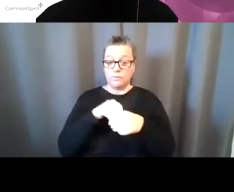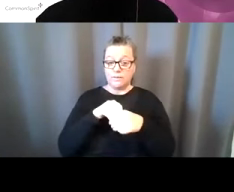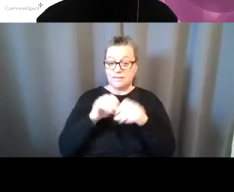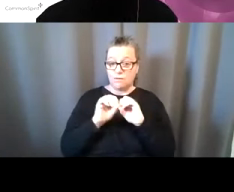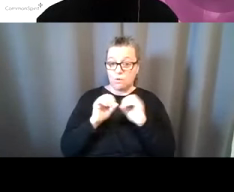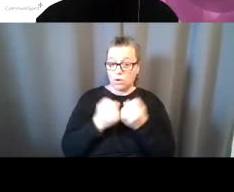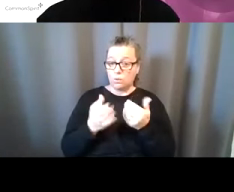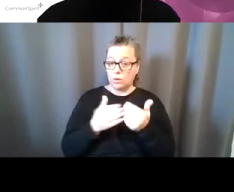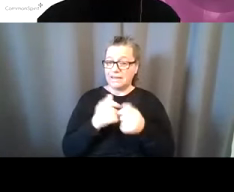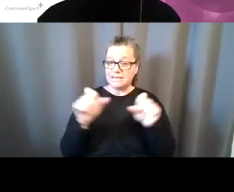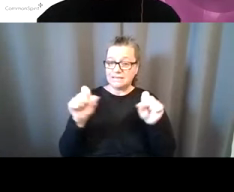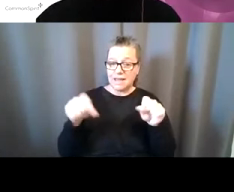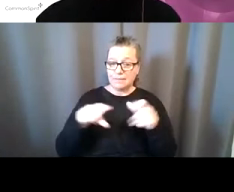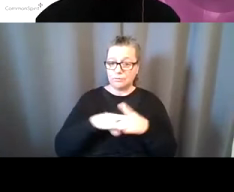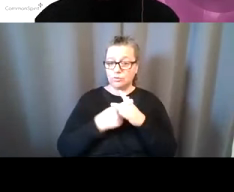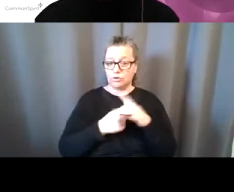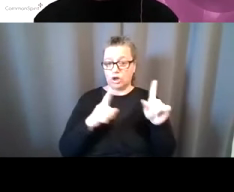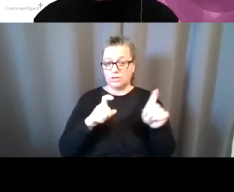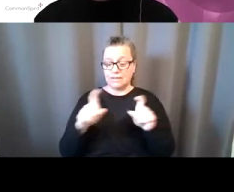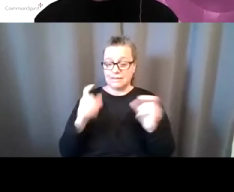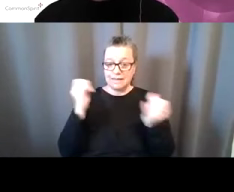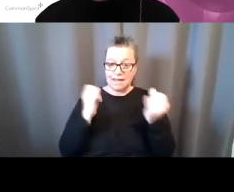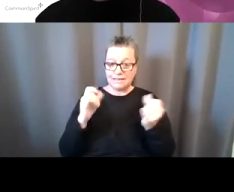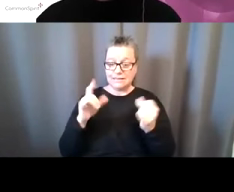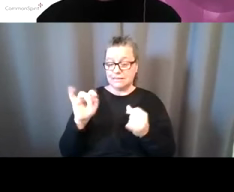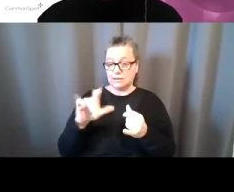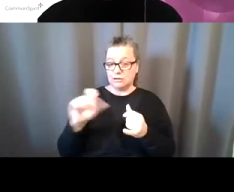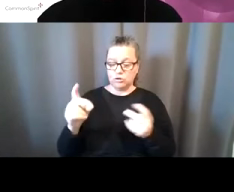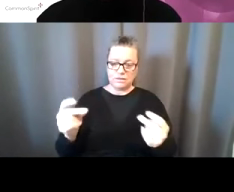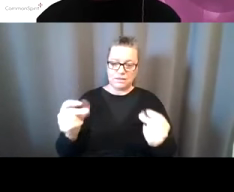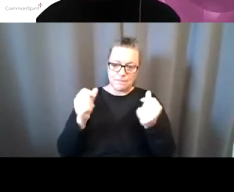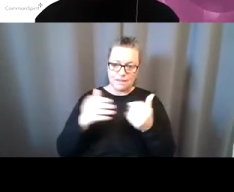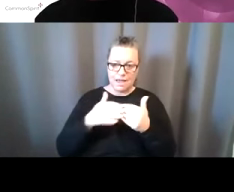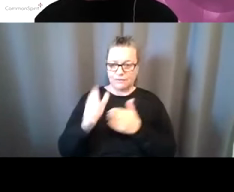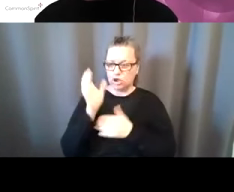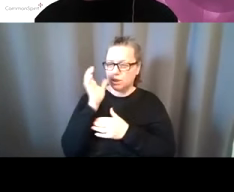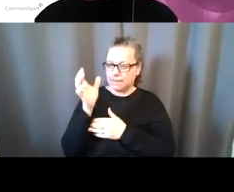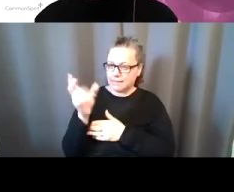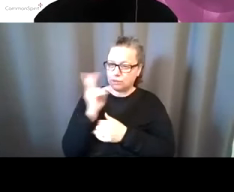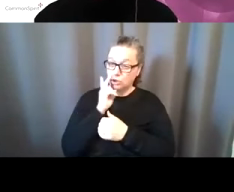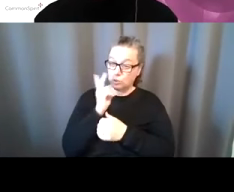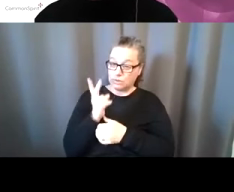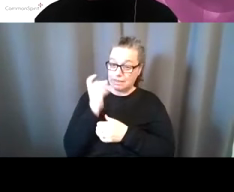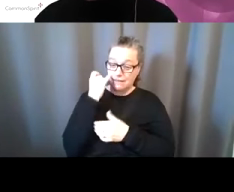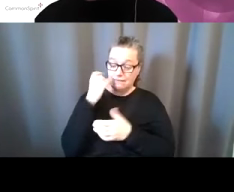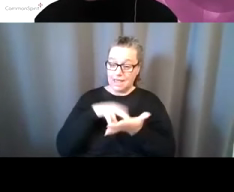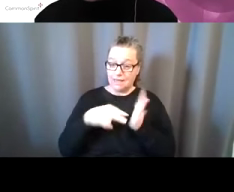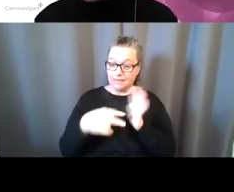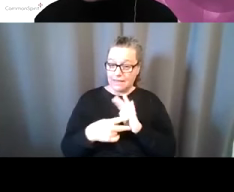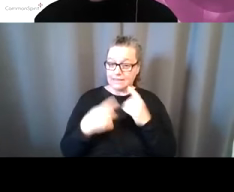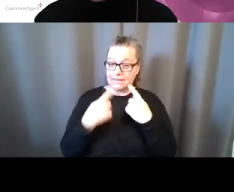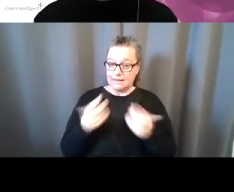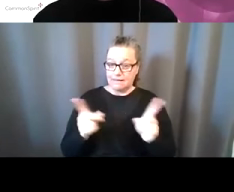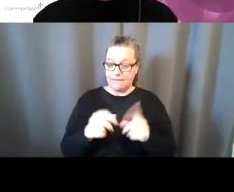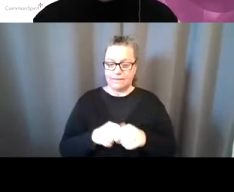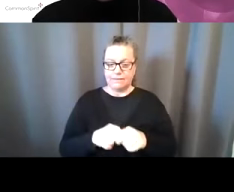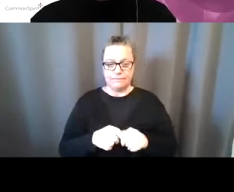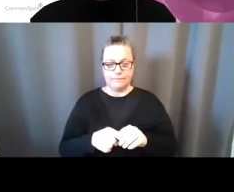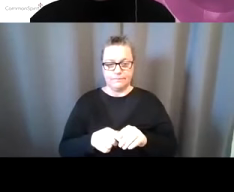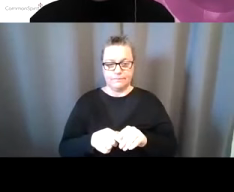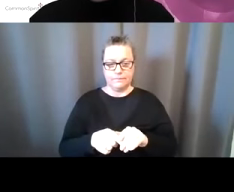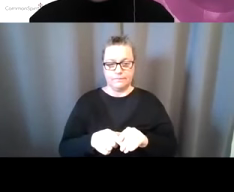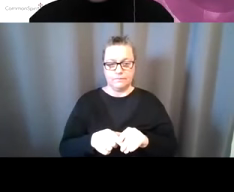easily able to start testing ideas and tools immediately after conception to see whether they had the intended effect.